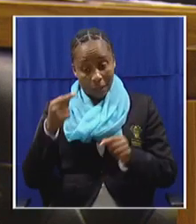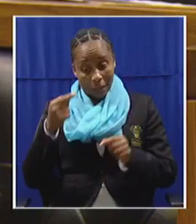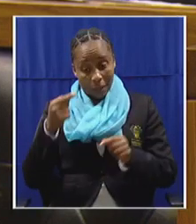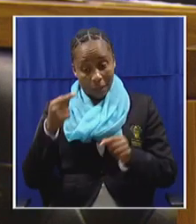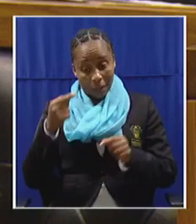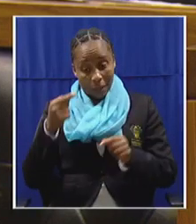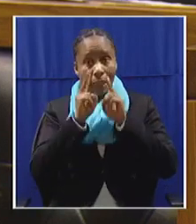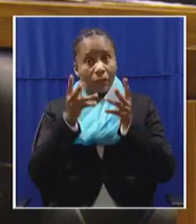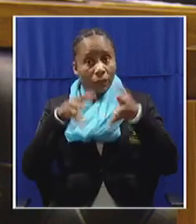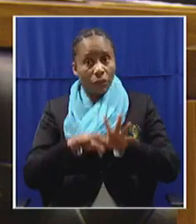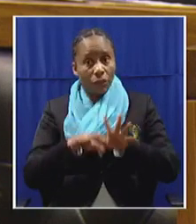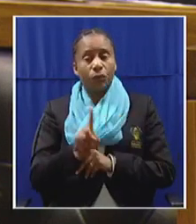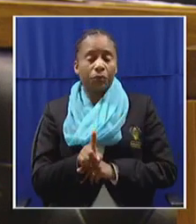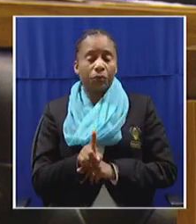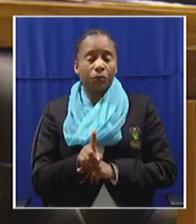realize and we